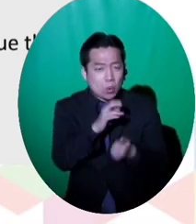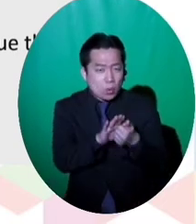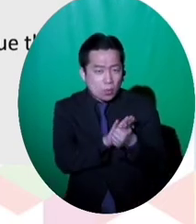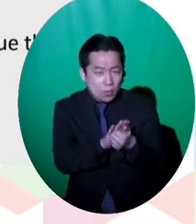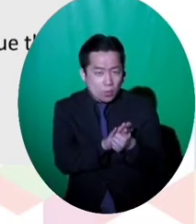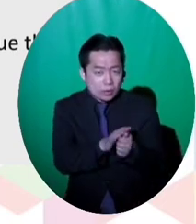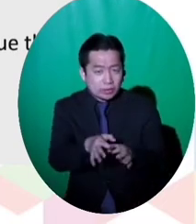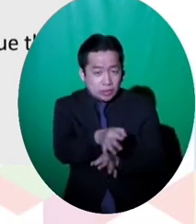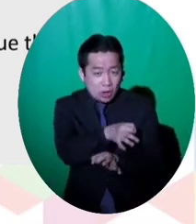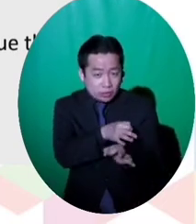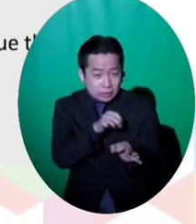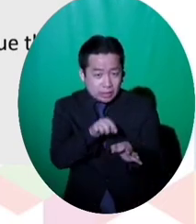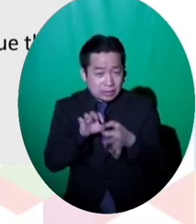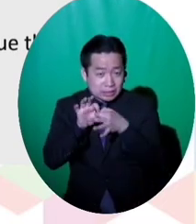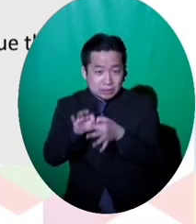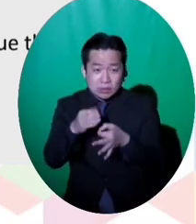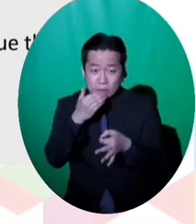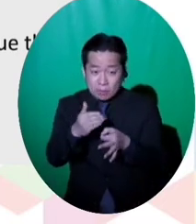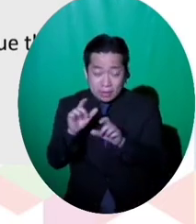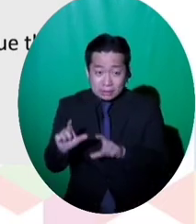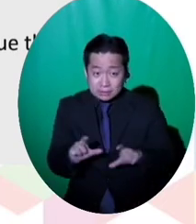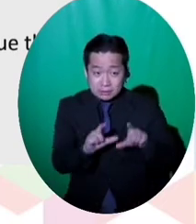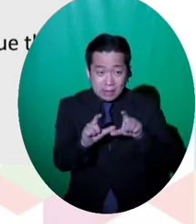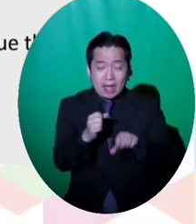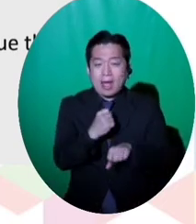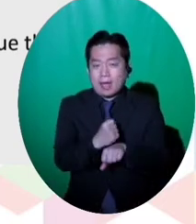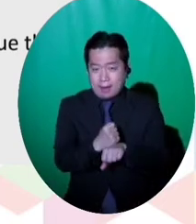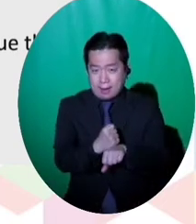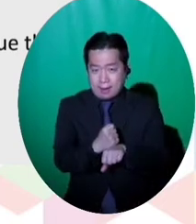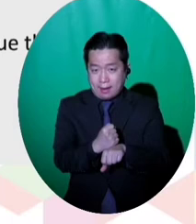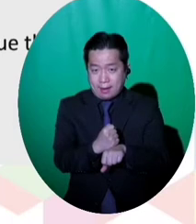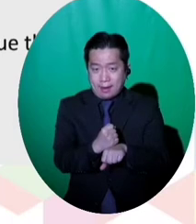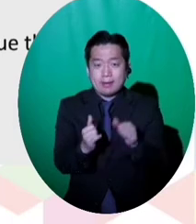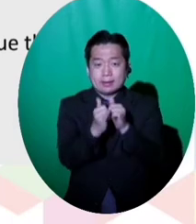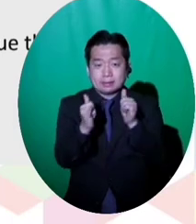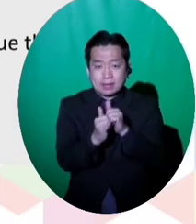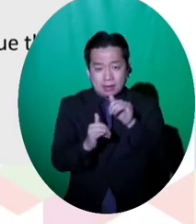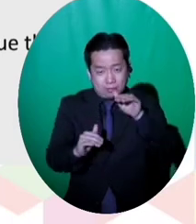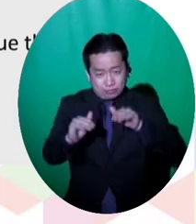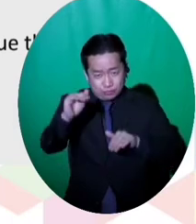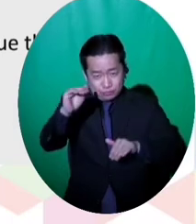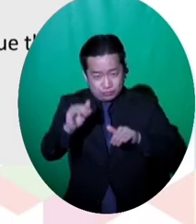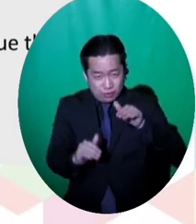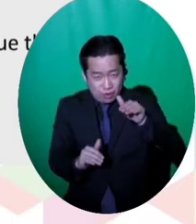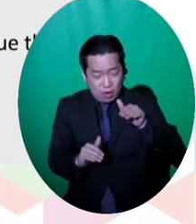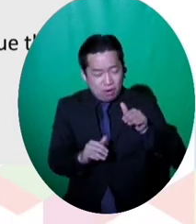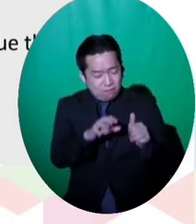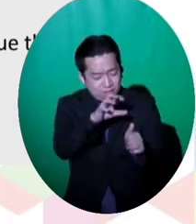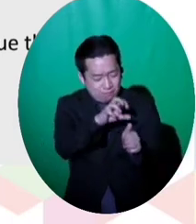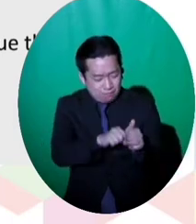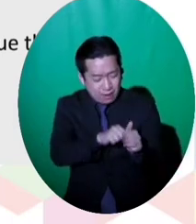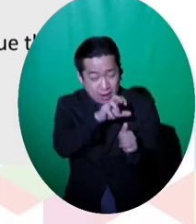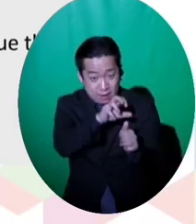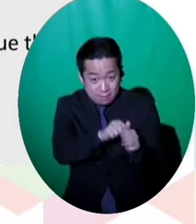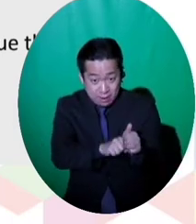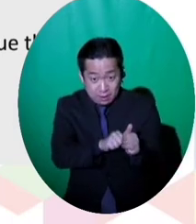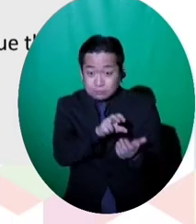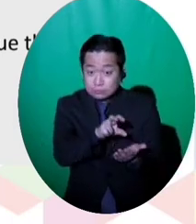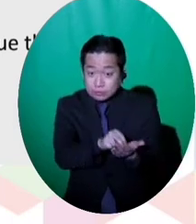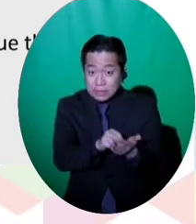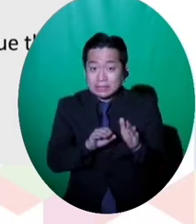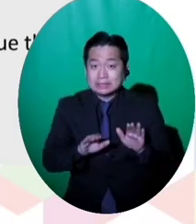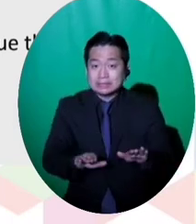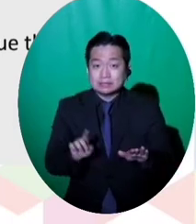Social inequality, unlimited exploitation of our human and natural resources, is making our current global way of life